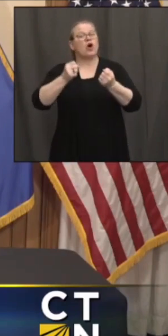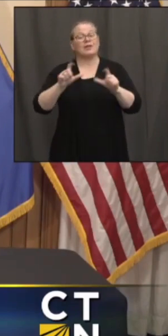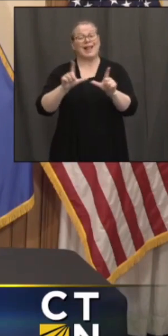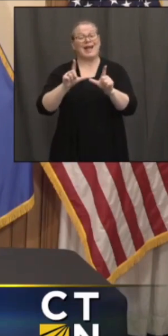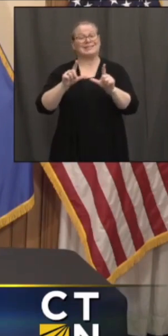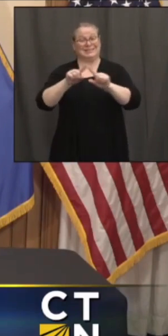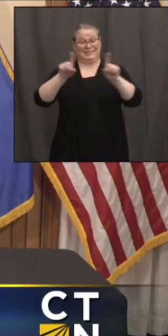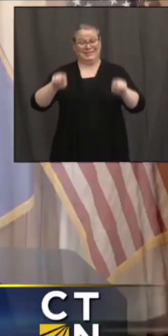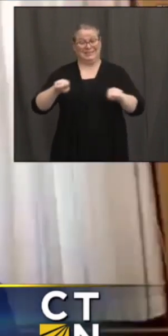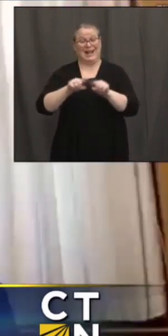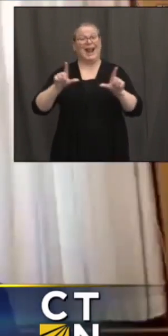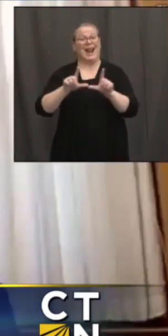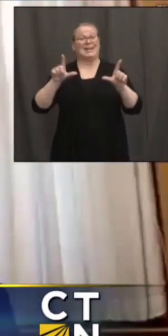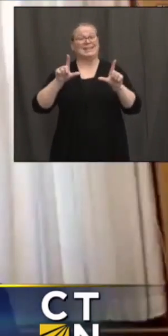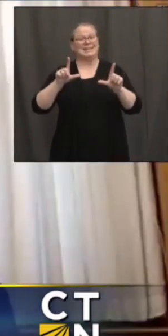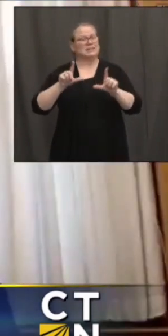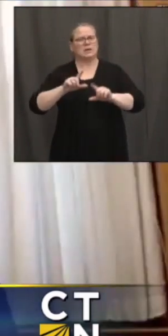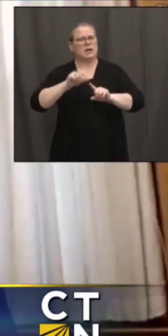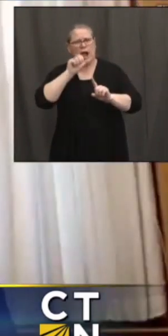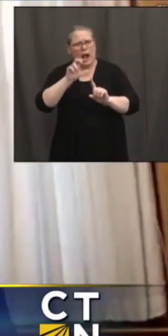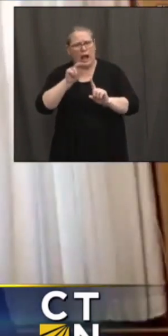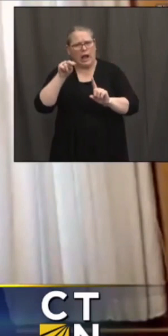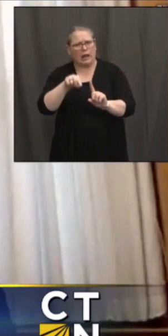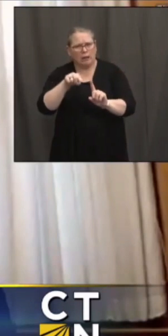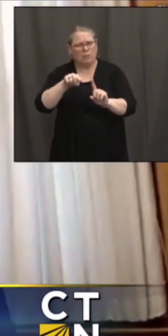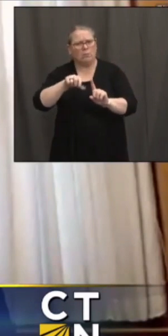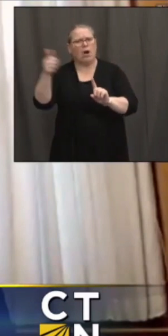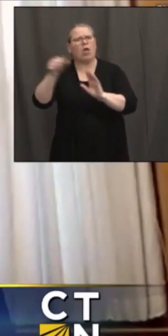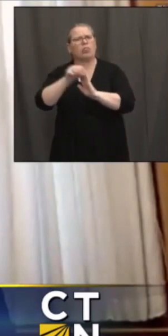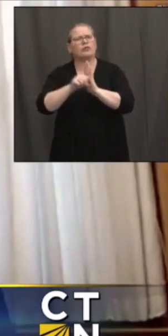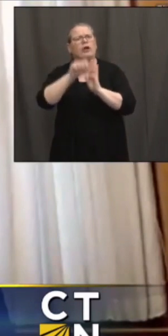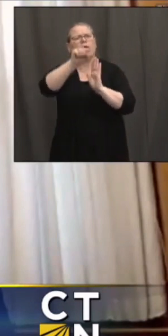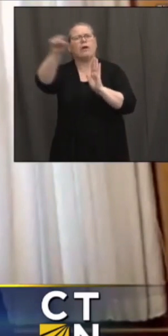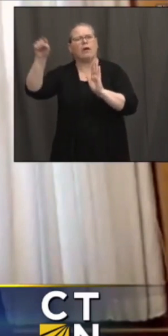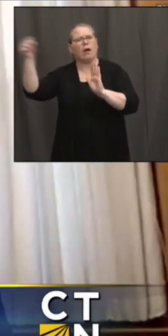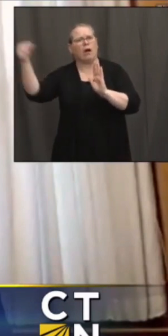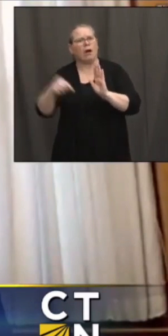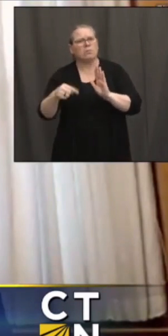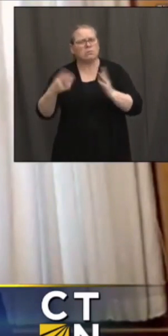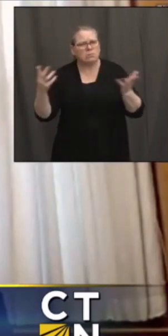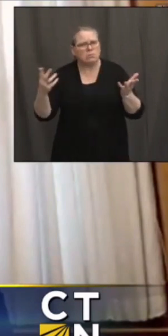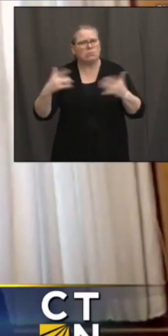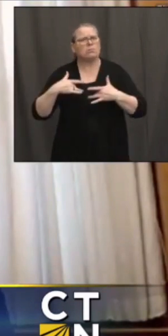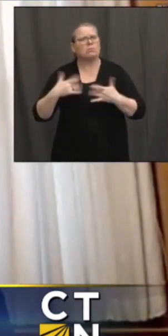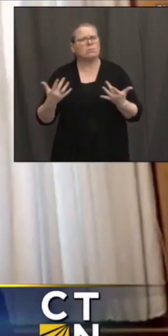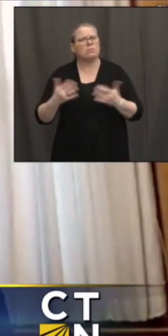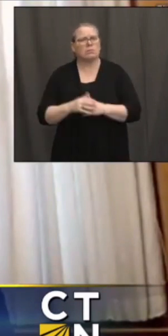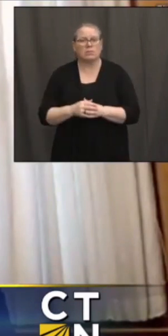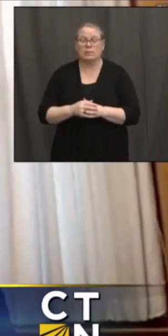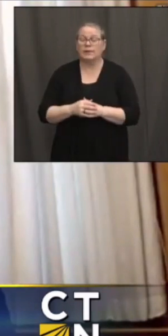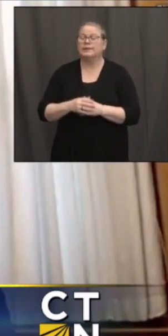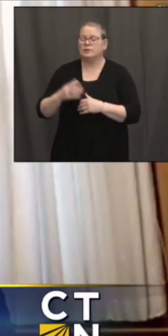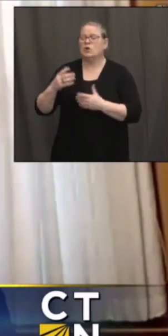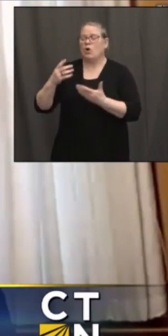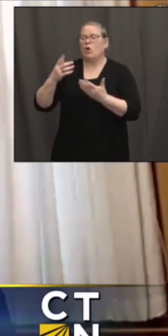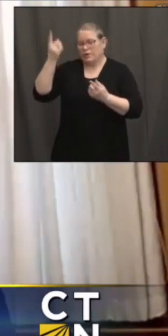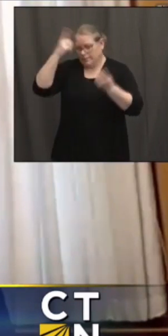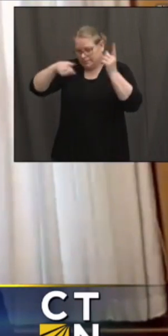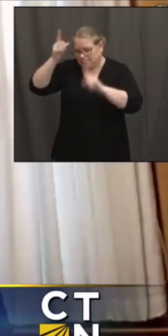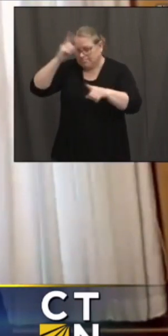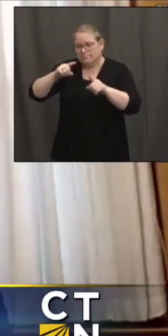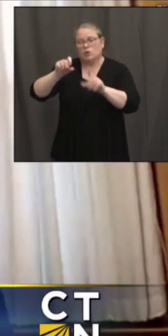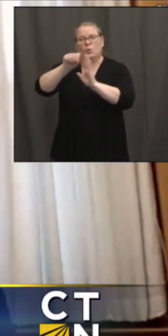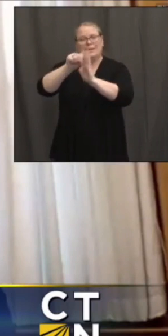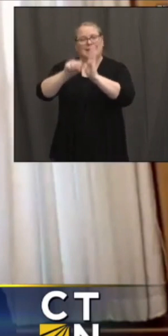So we have a mutual agreement with all of our neighboring states that we will each vaccinate people who